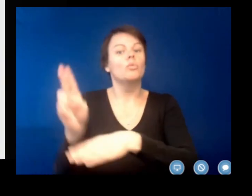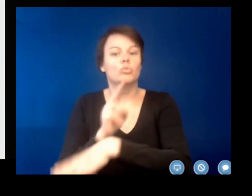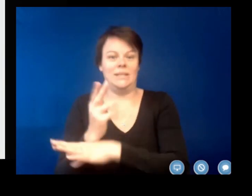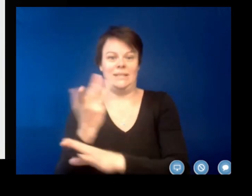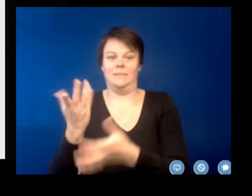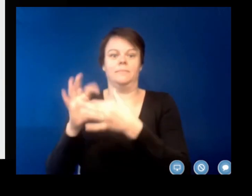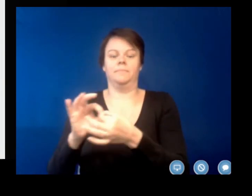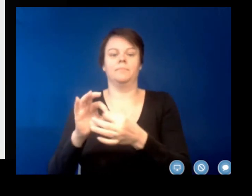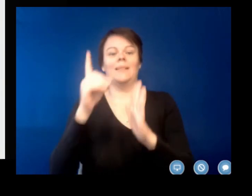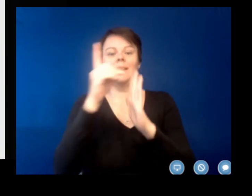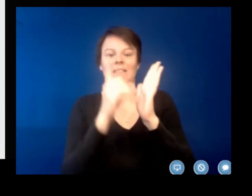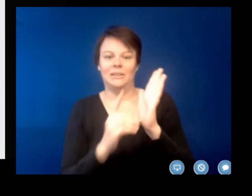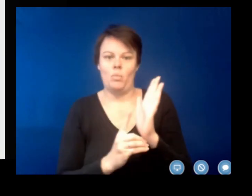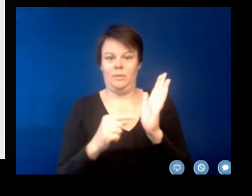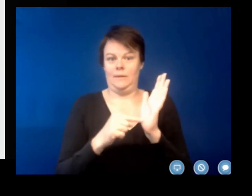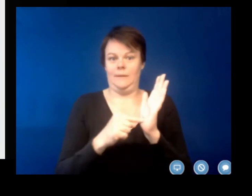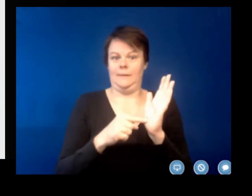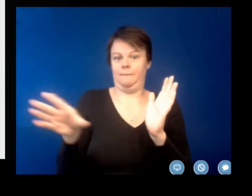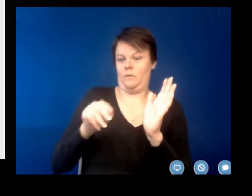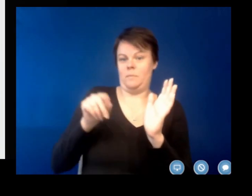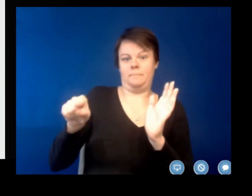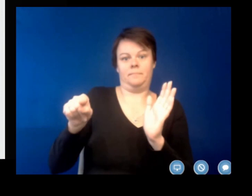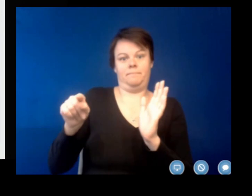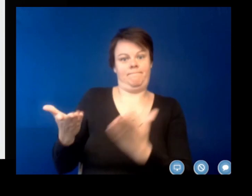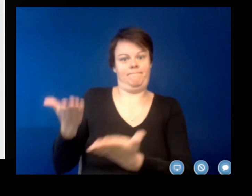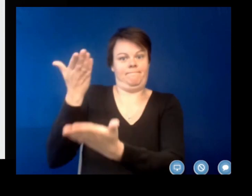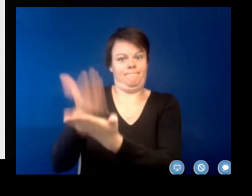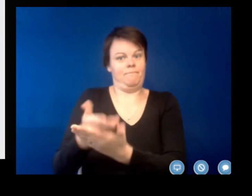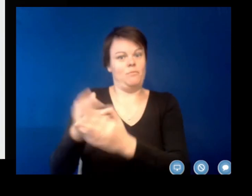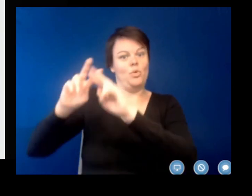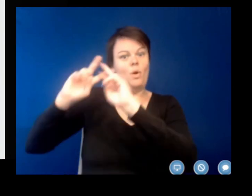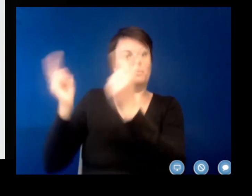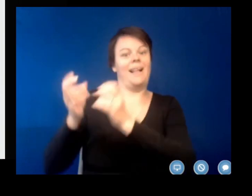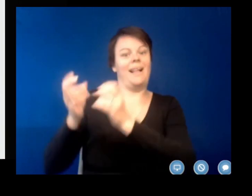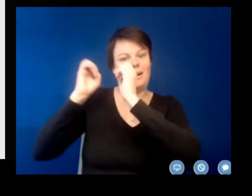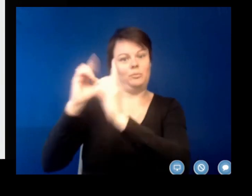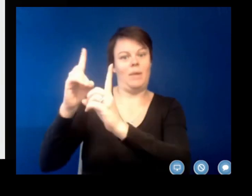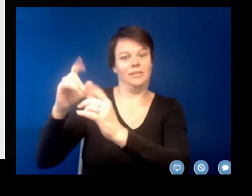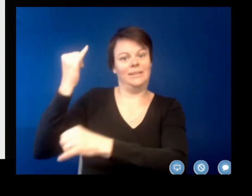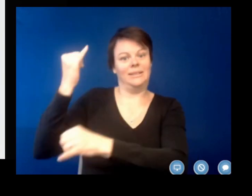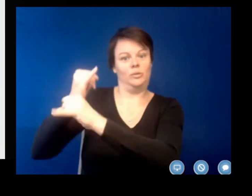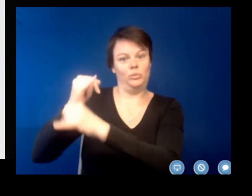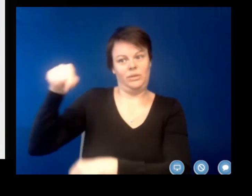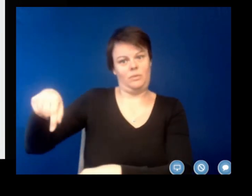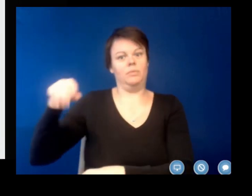learn this, we can deal with this, but it requires a clear intellectual effort. And